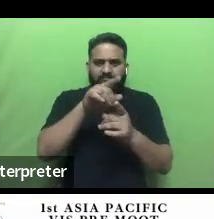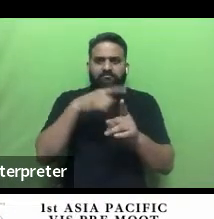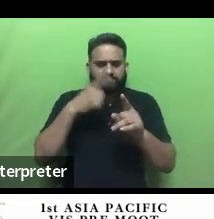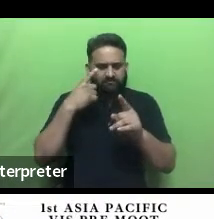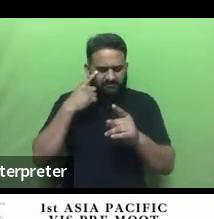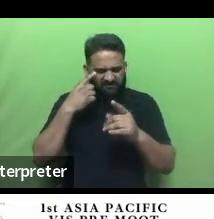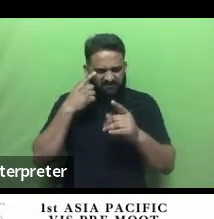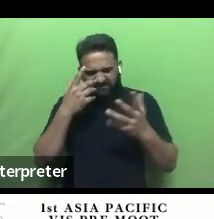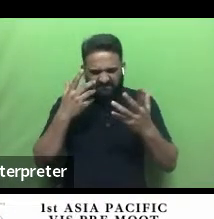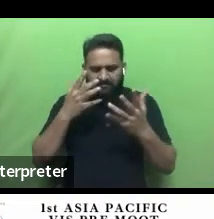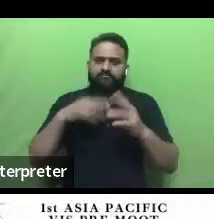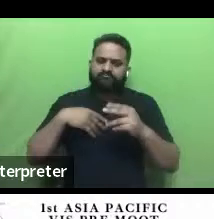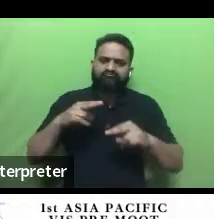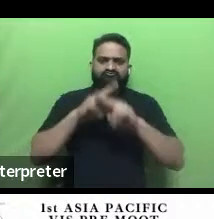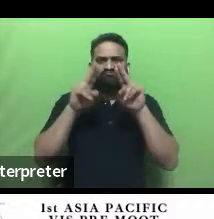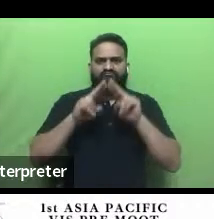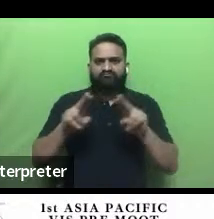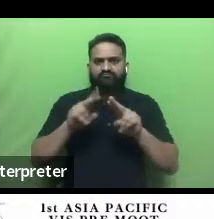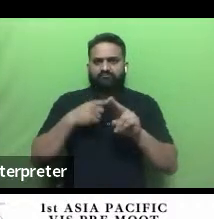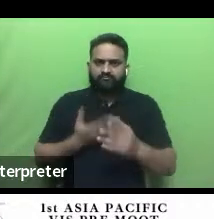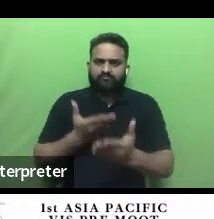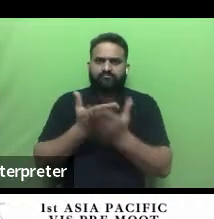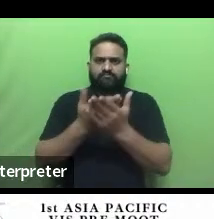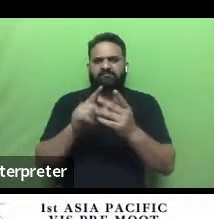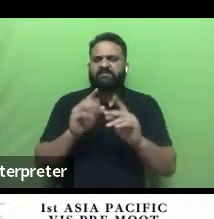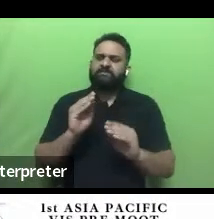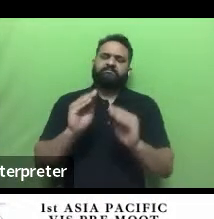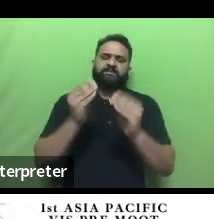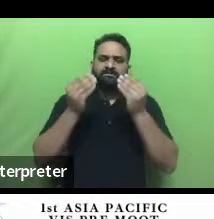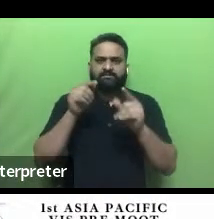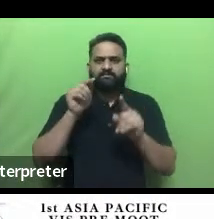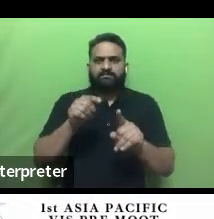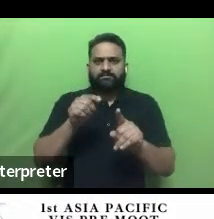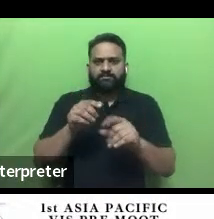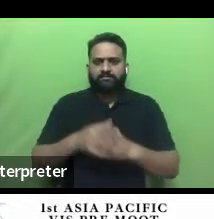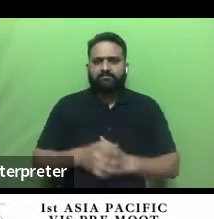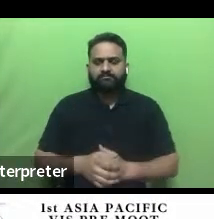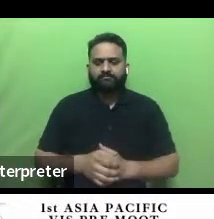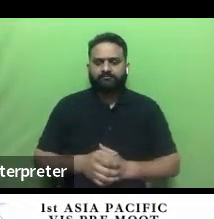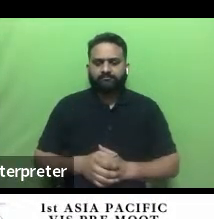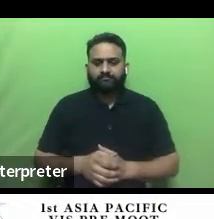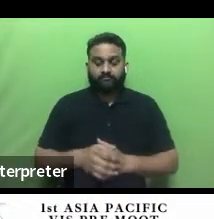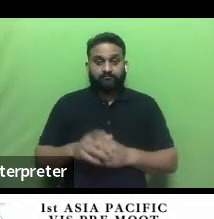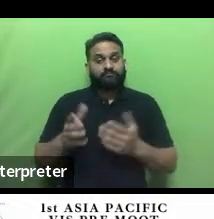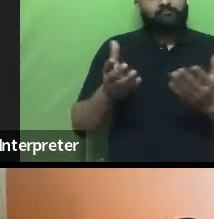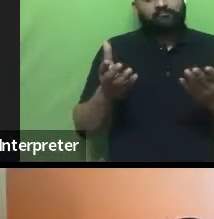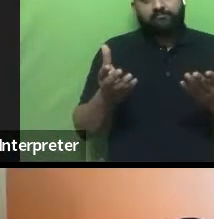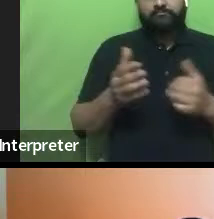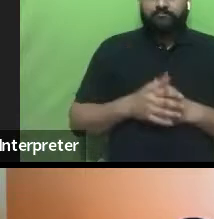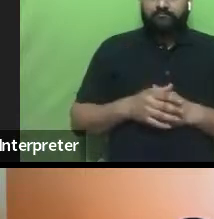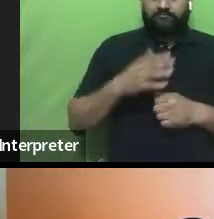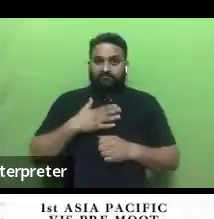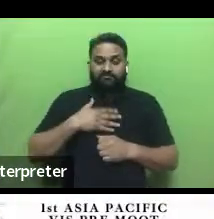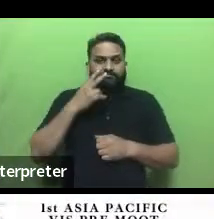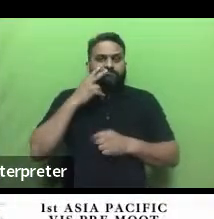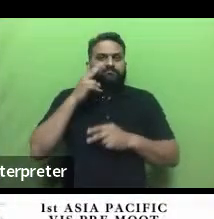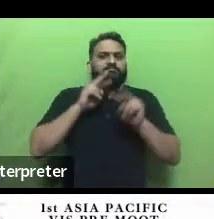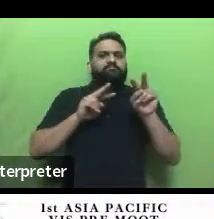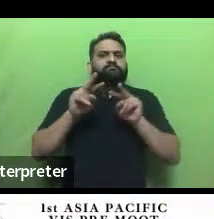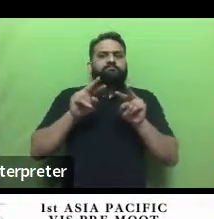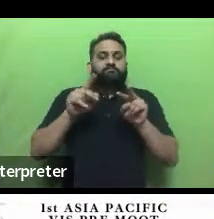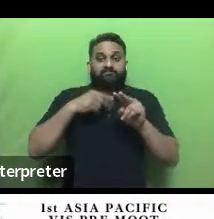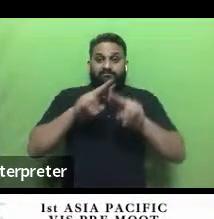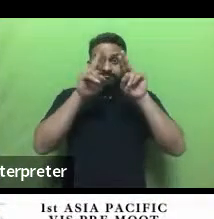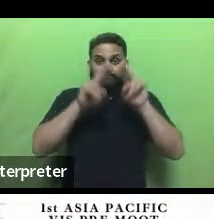international approach to this issue is the second best option and the best one we have available to us. And so we look to international